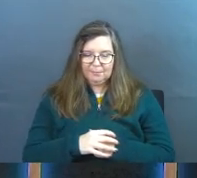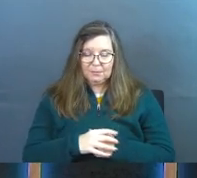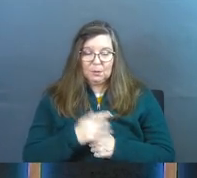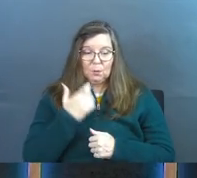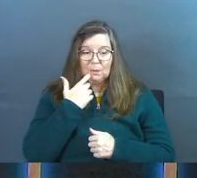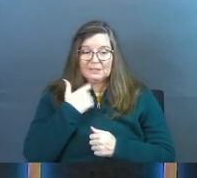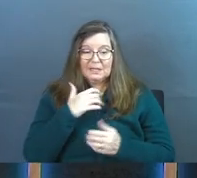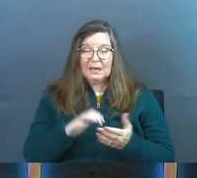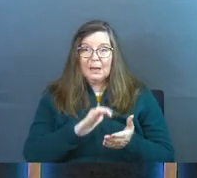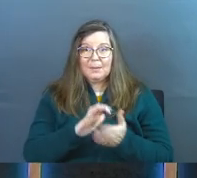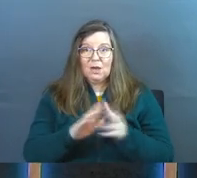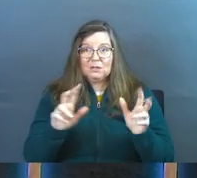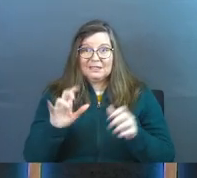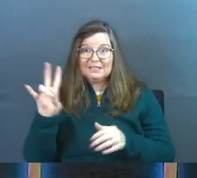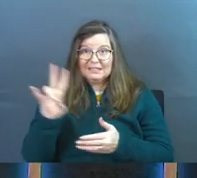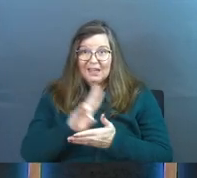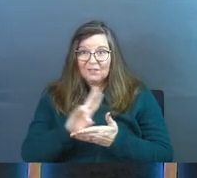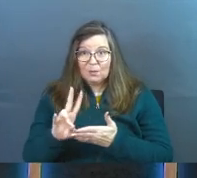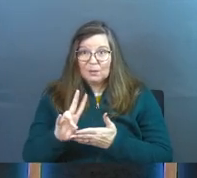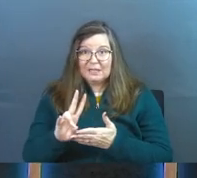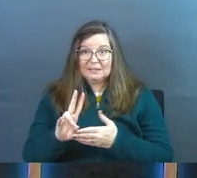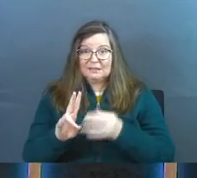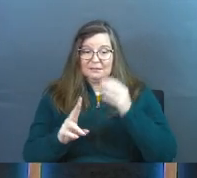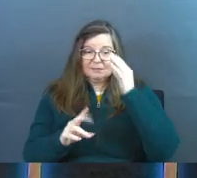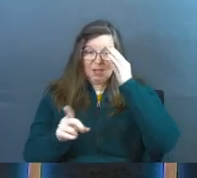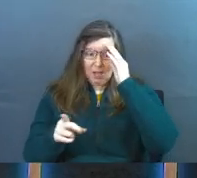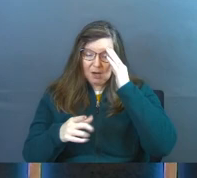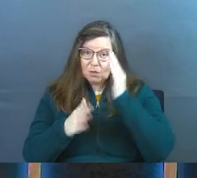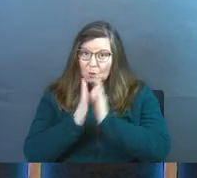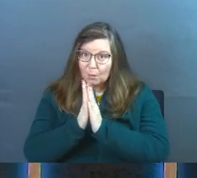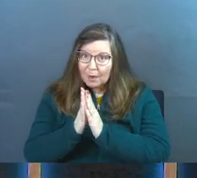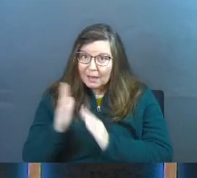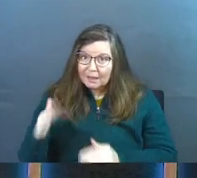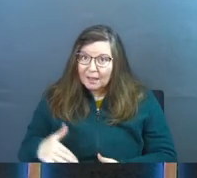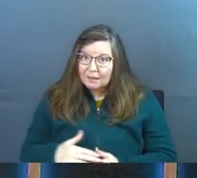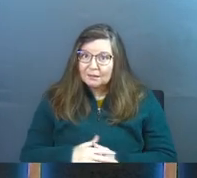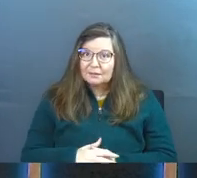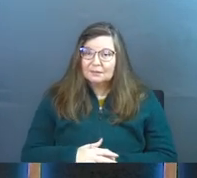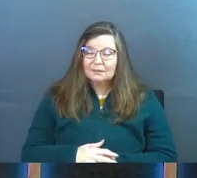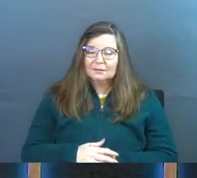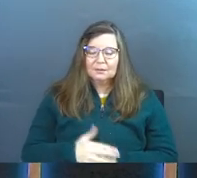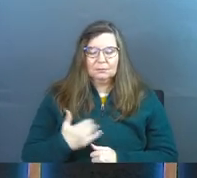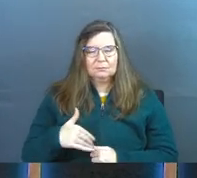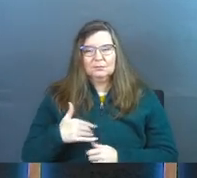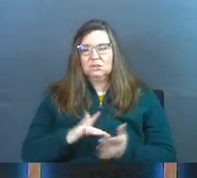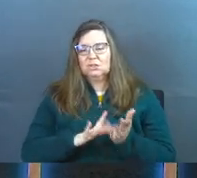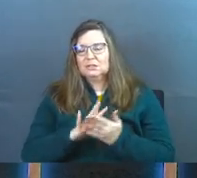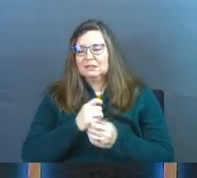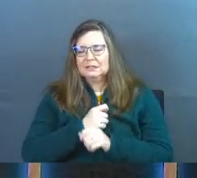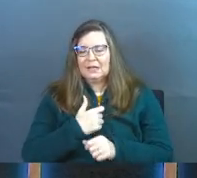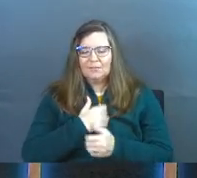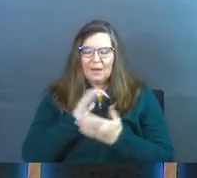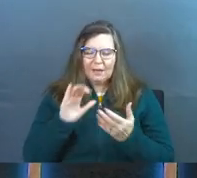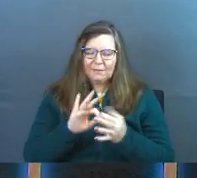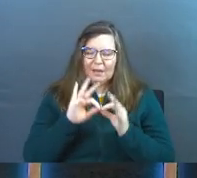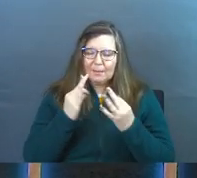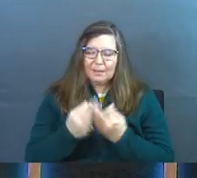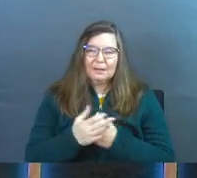We just did a marriage series, 7 weeks of a marriage series. Are you praying yet? Jesus, save my